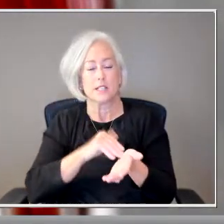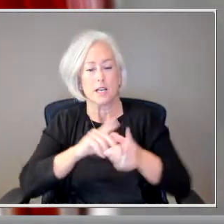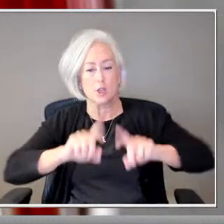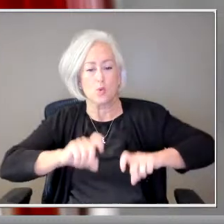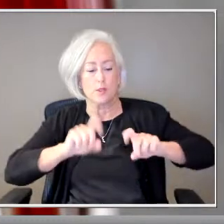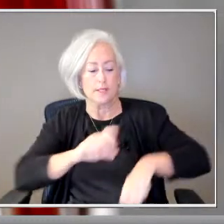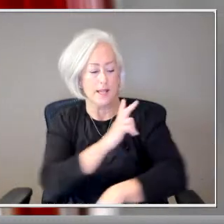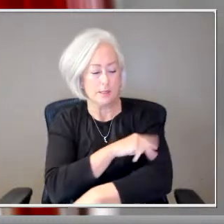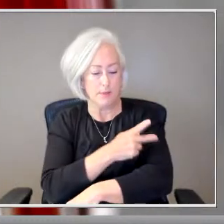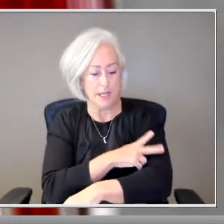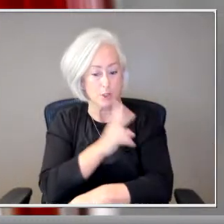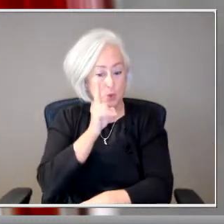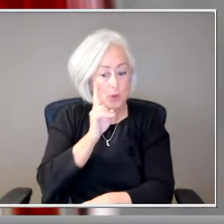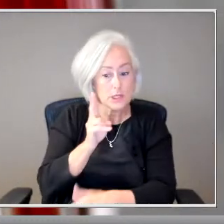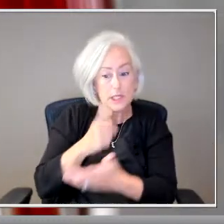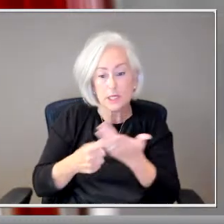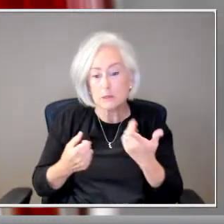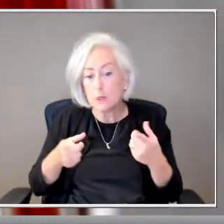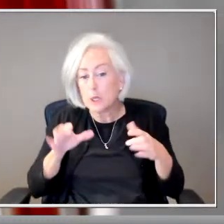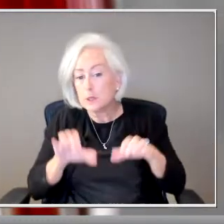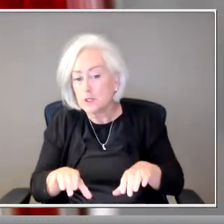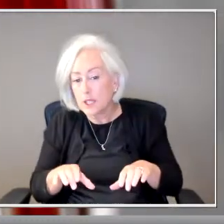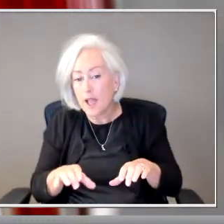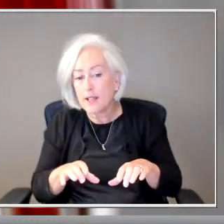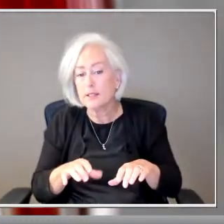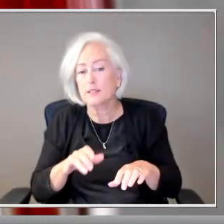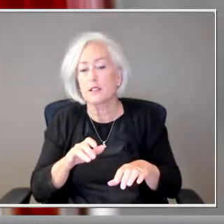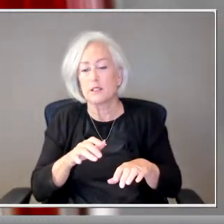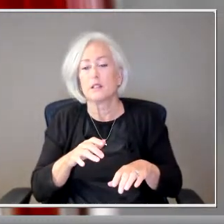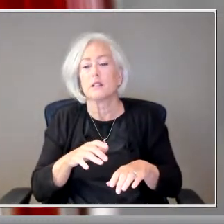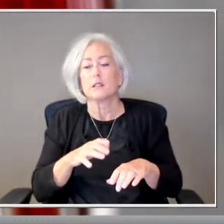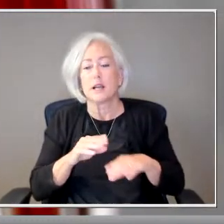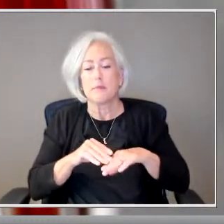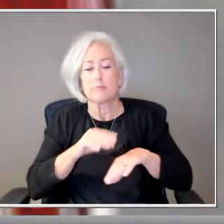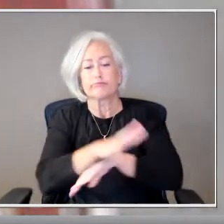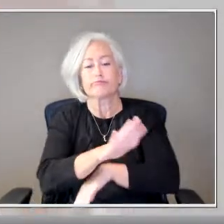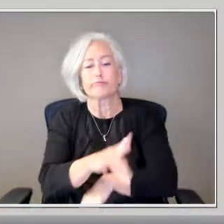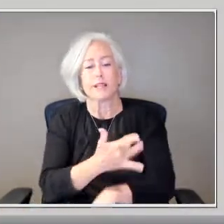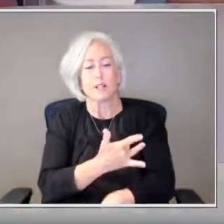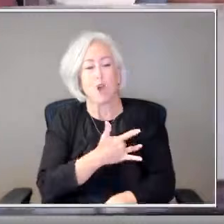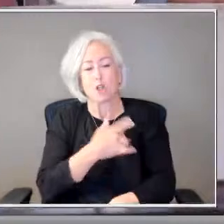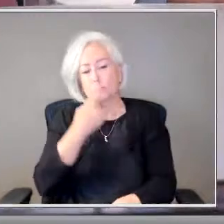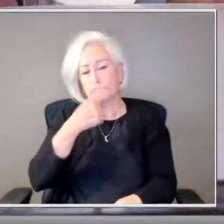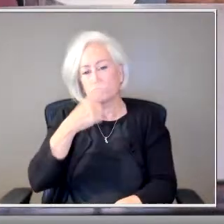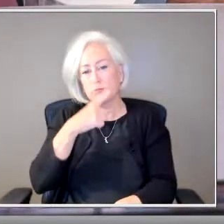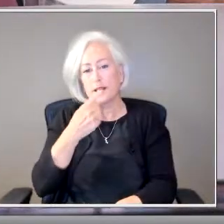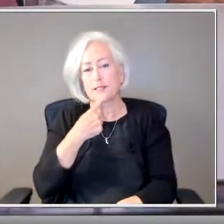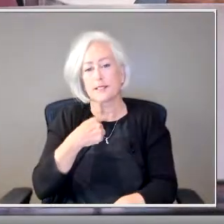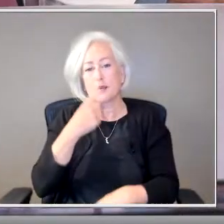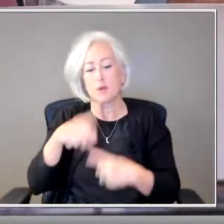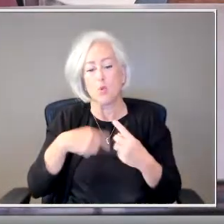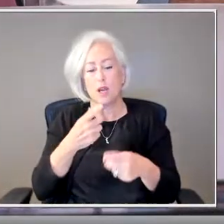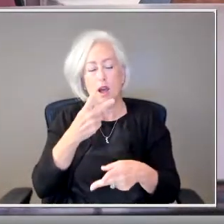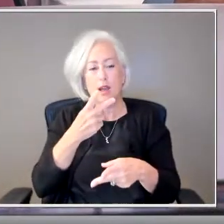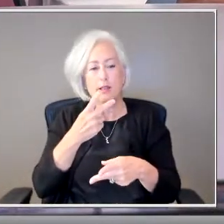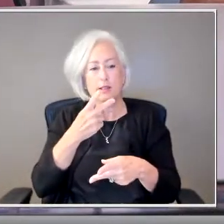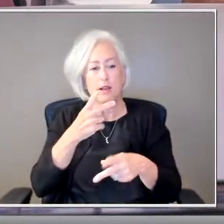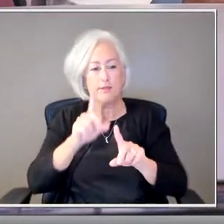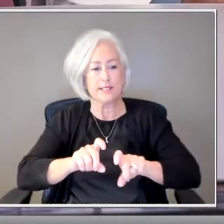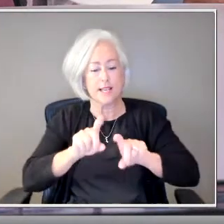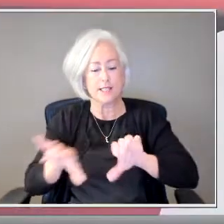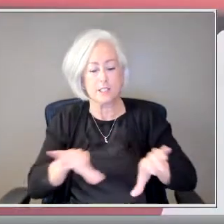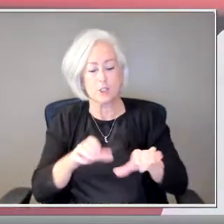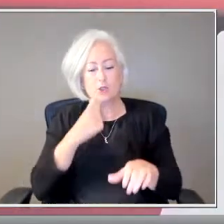of what the heart effects might be. But walk us through the testing that's done if you're going to take Red Devil. Well, the Red Devil